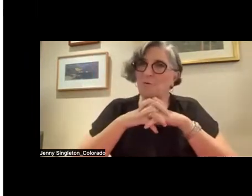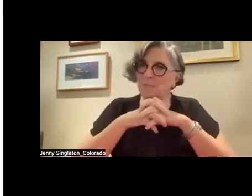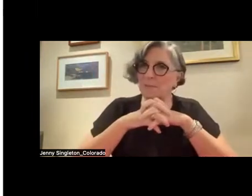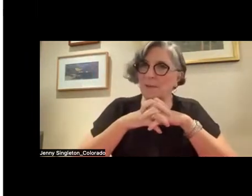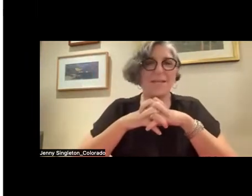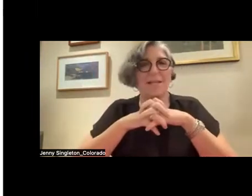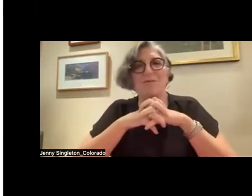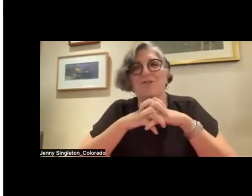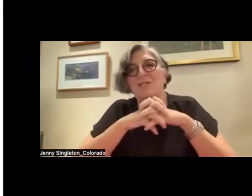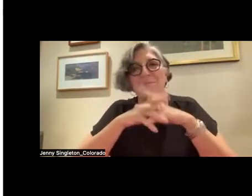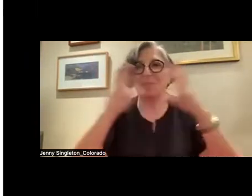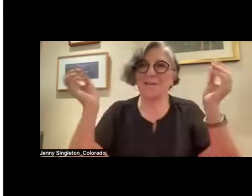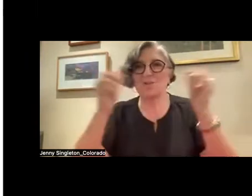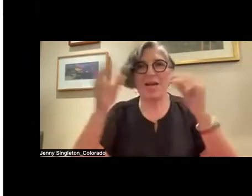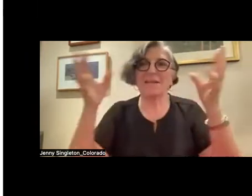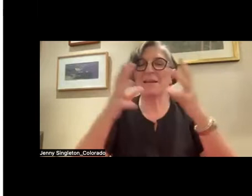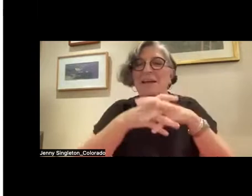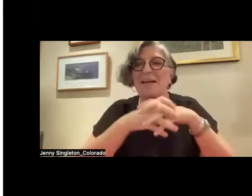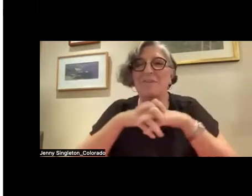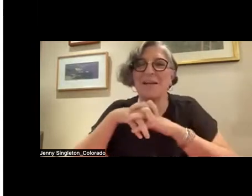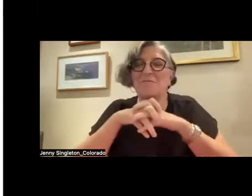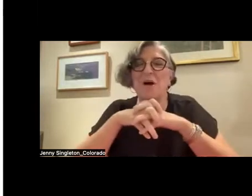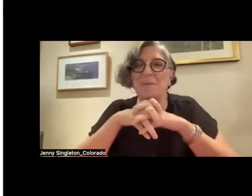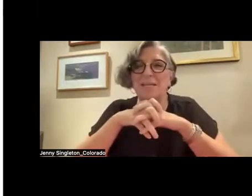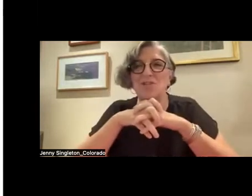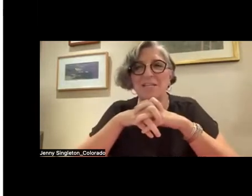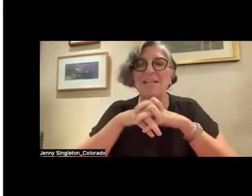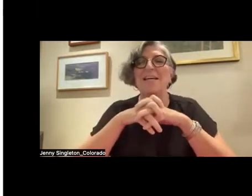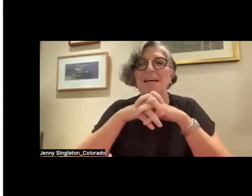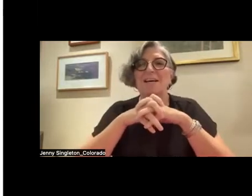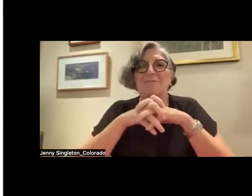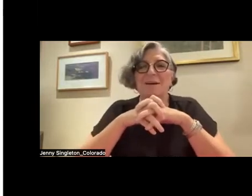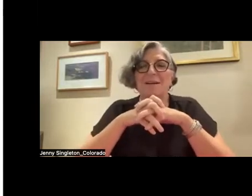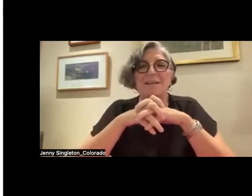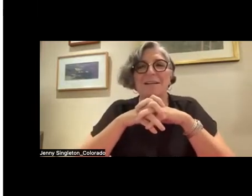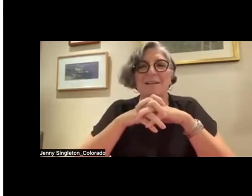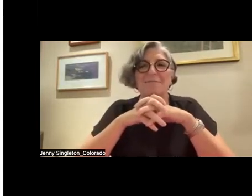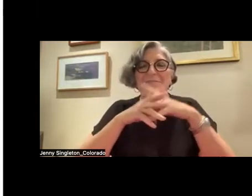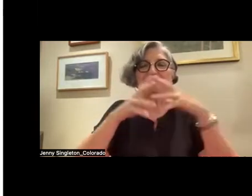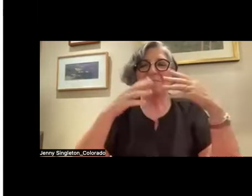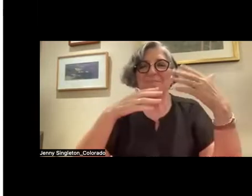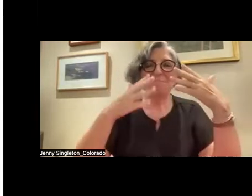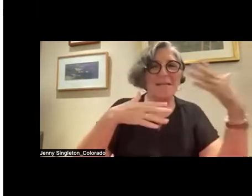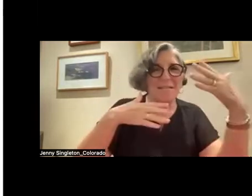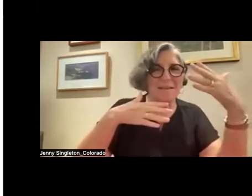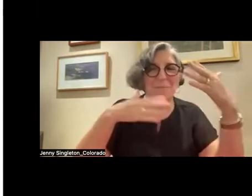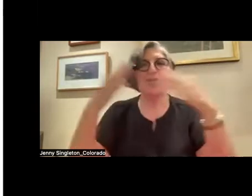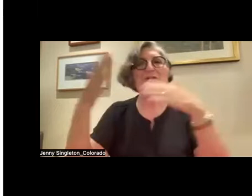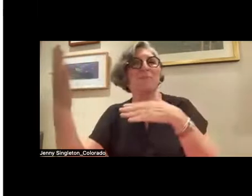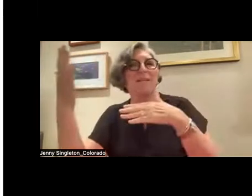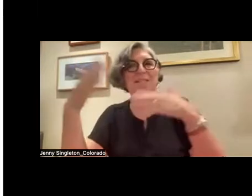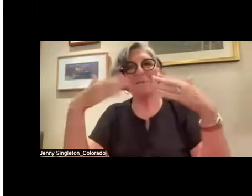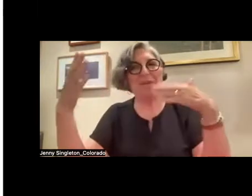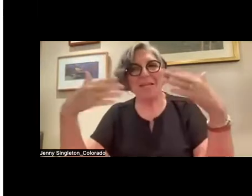know quite a bit about sign languages. So I'm going to try and have a kind of combination of basic